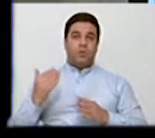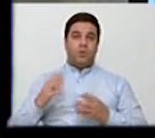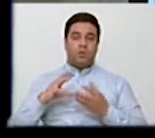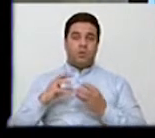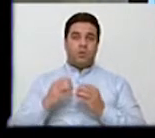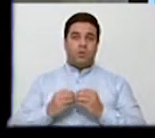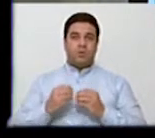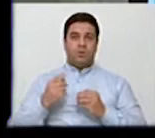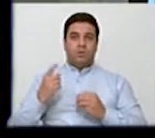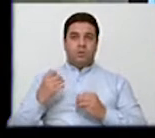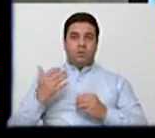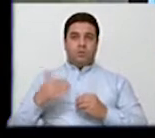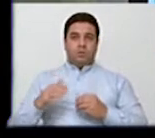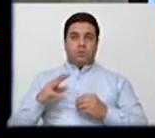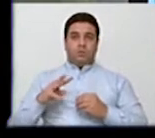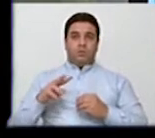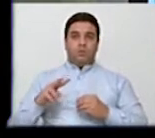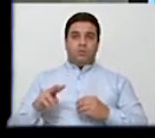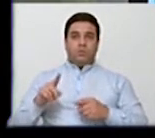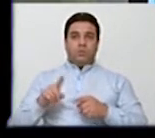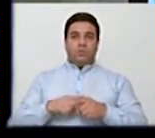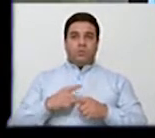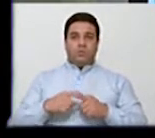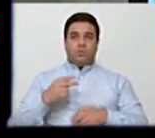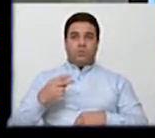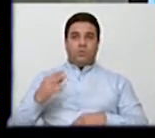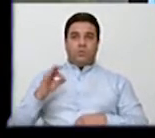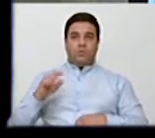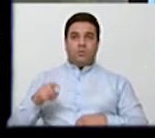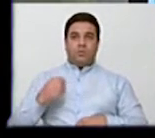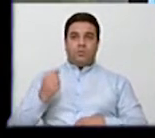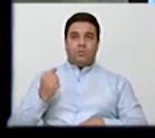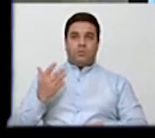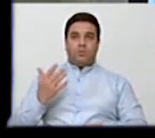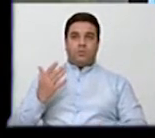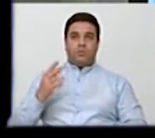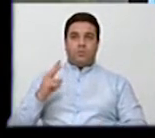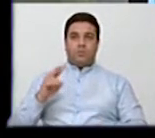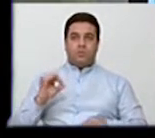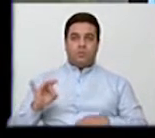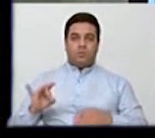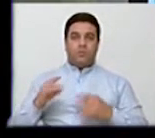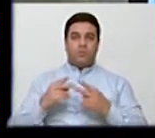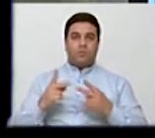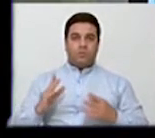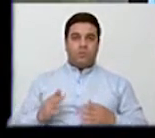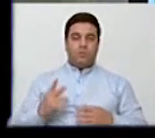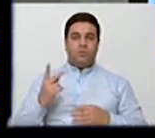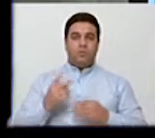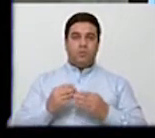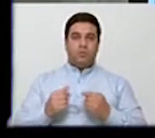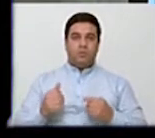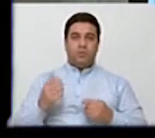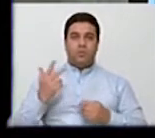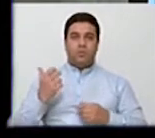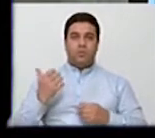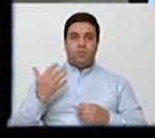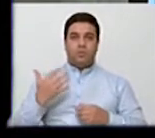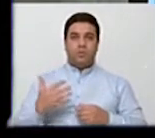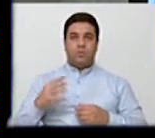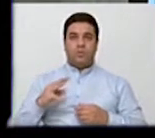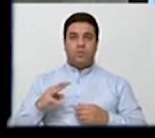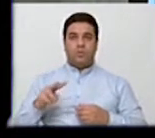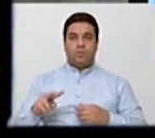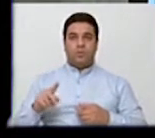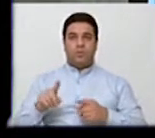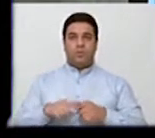hajmi esa 150 ml yoki 0.15 litrni tashkil qilishi, ikkinchi eritmada esa 350